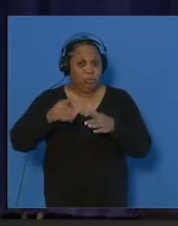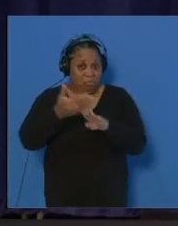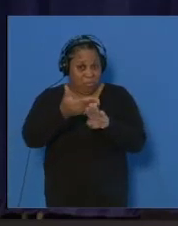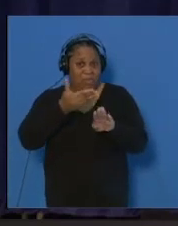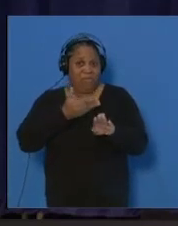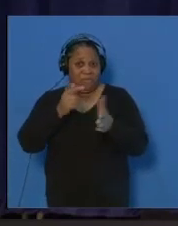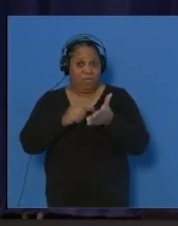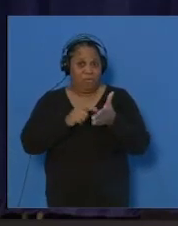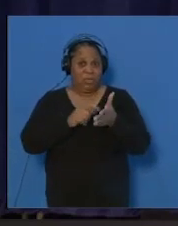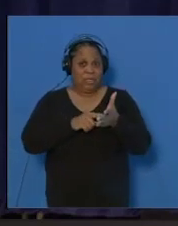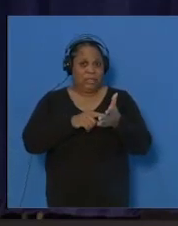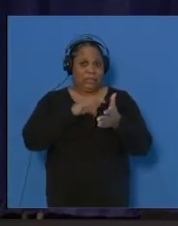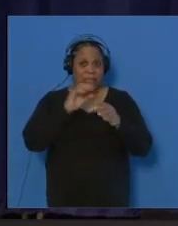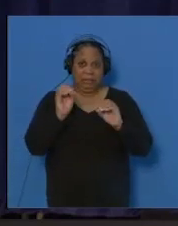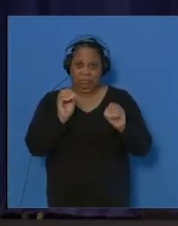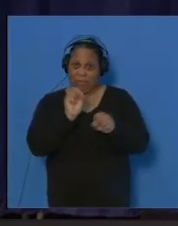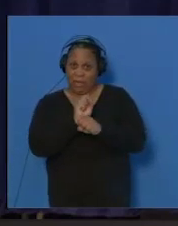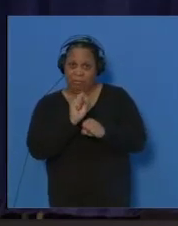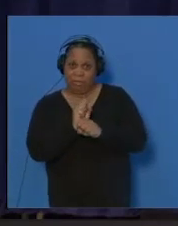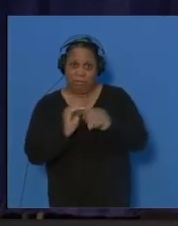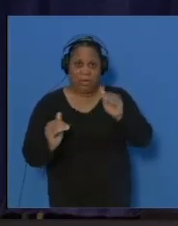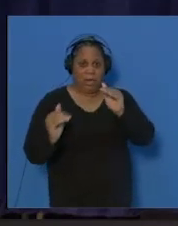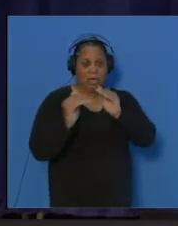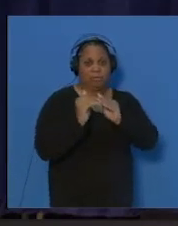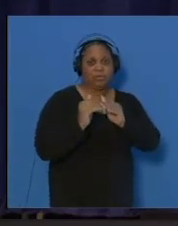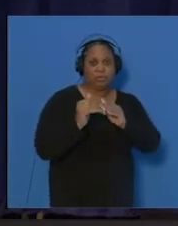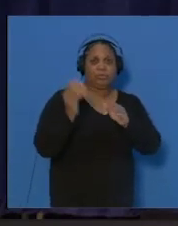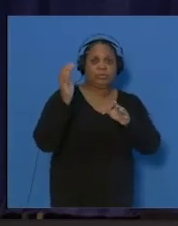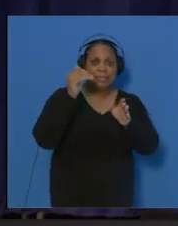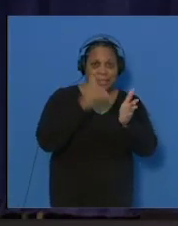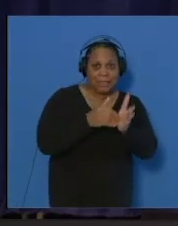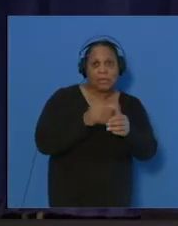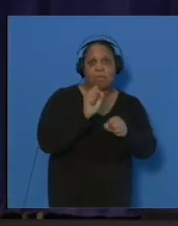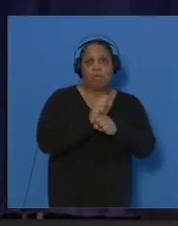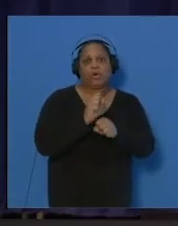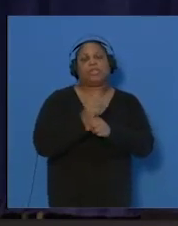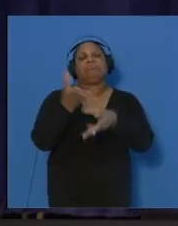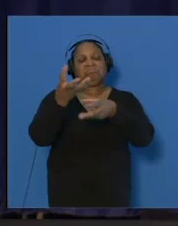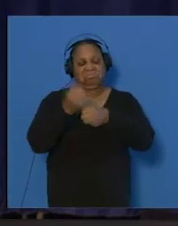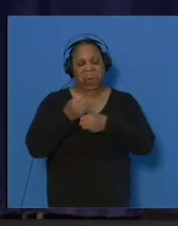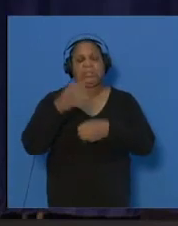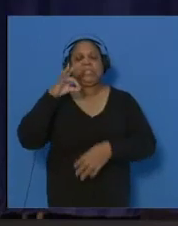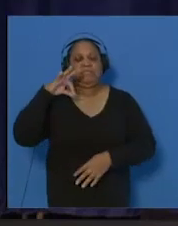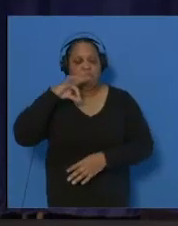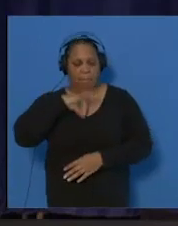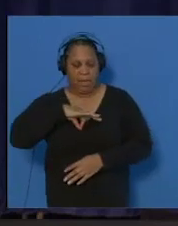program up through when you get reemployed, you will receive your benefit.